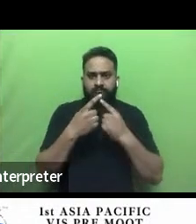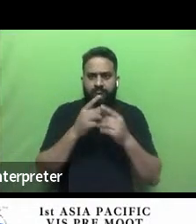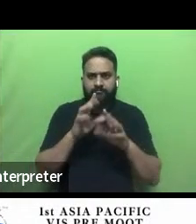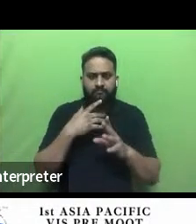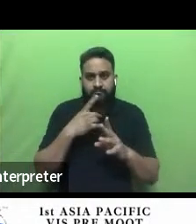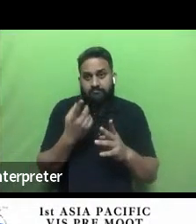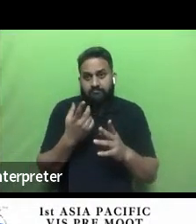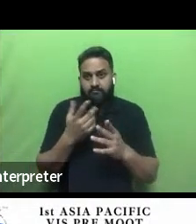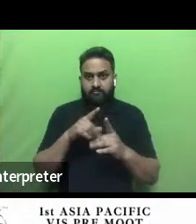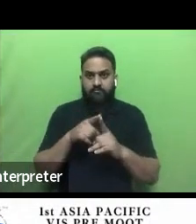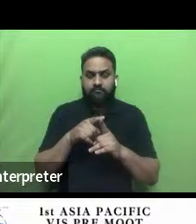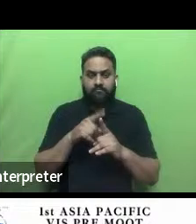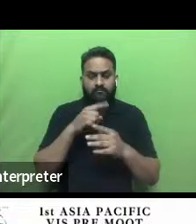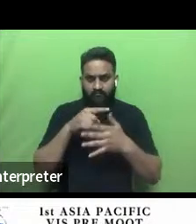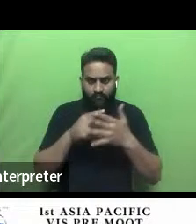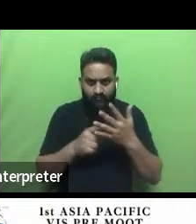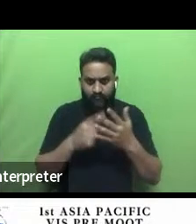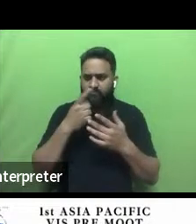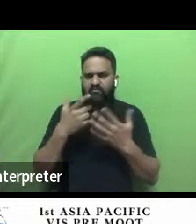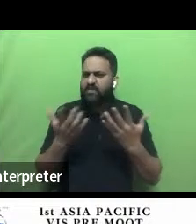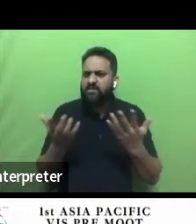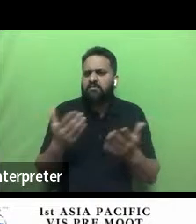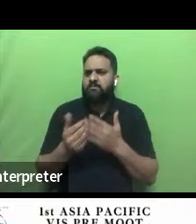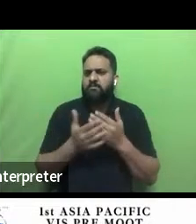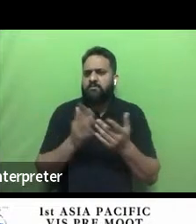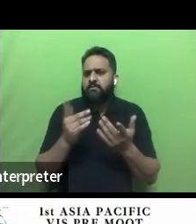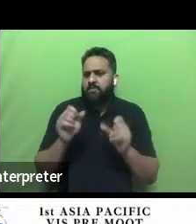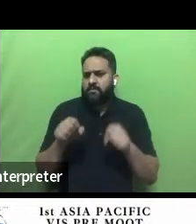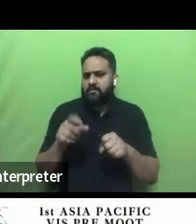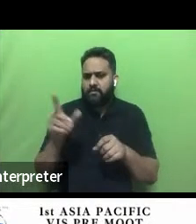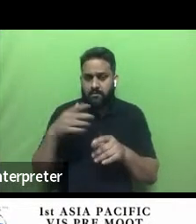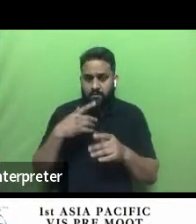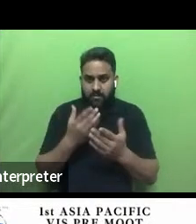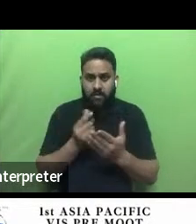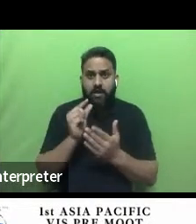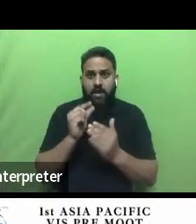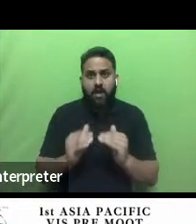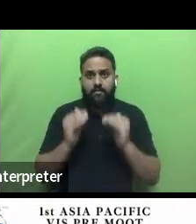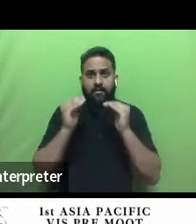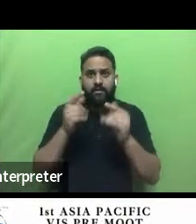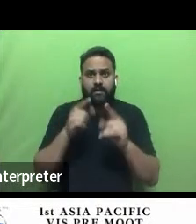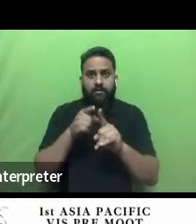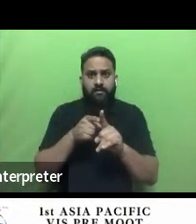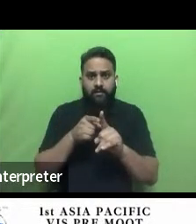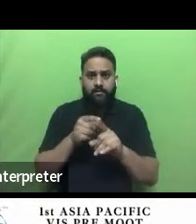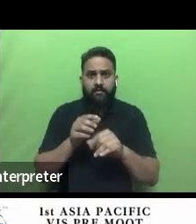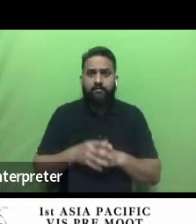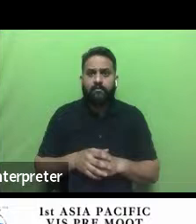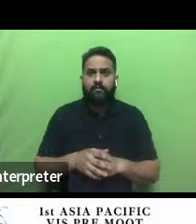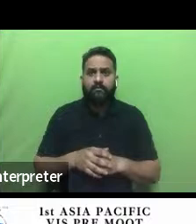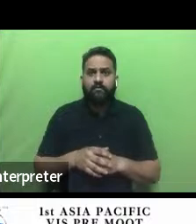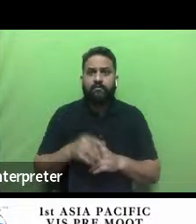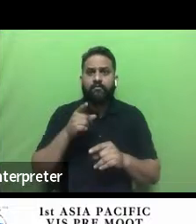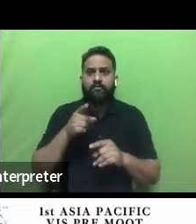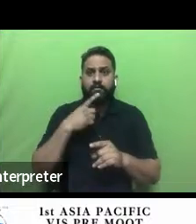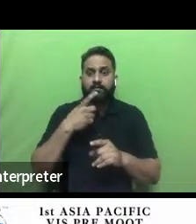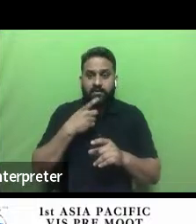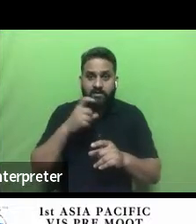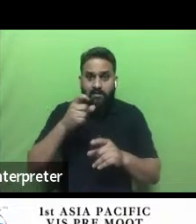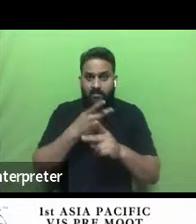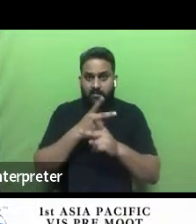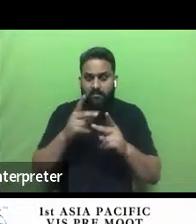to arbitrate, she says that nevertheless she would be willing to arbitrate, and indeed demonstrates her familiarity with the claimant's previous model